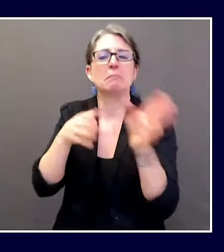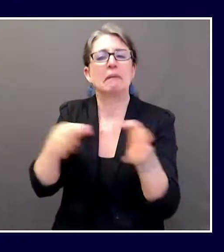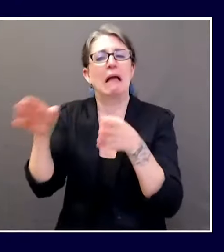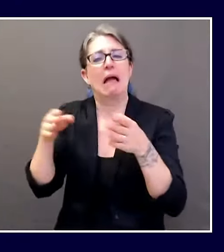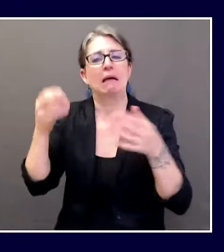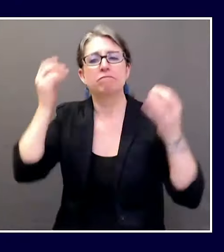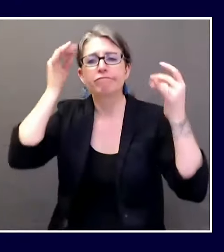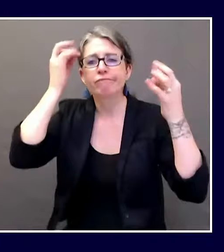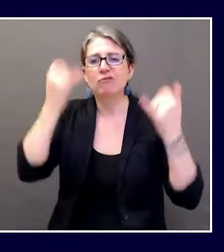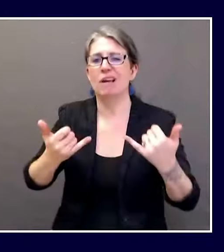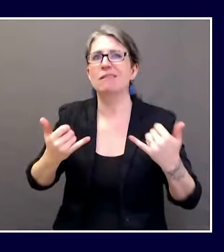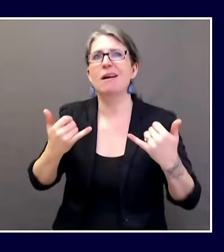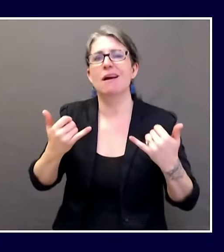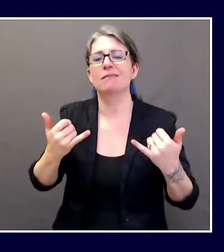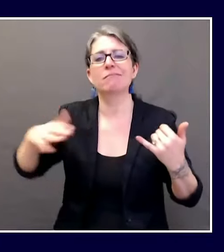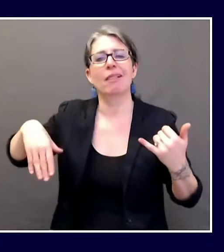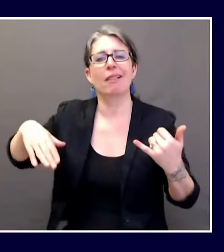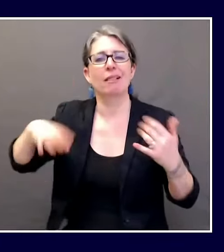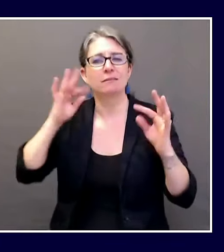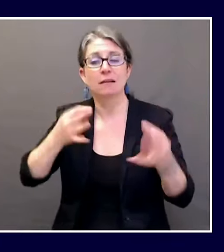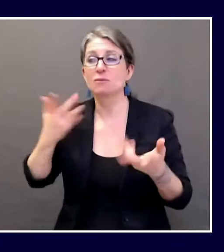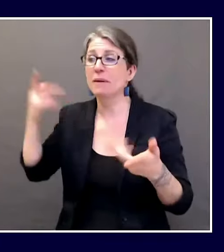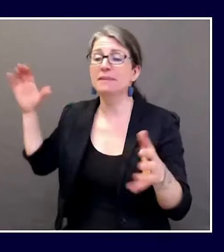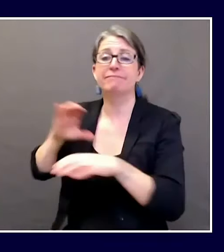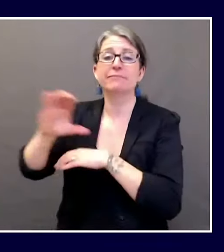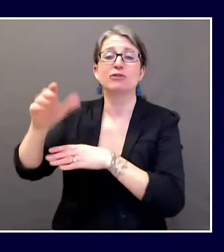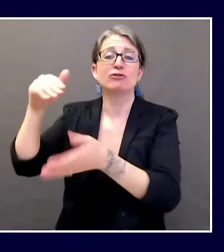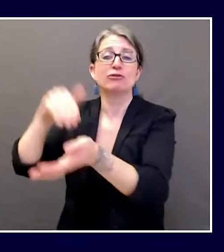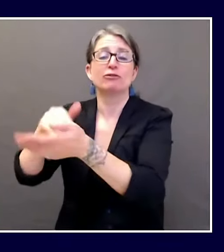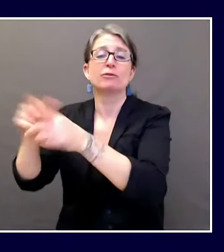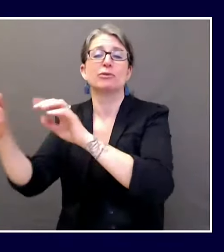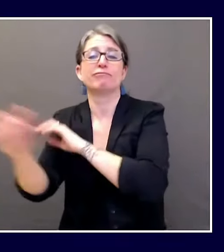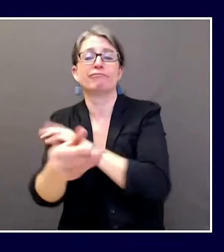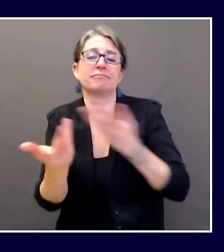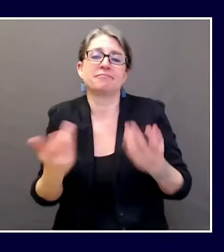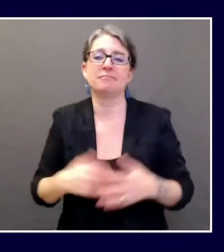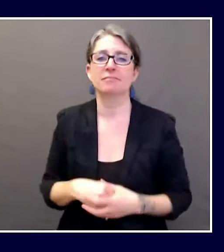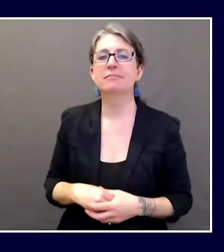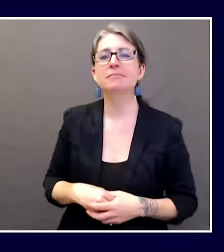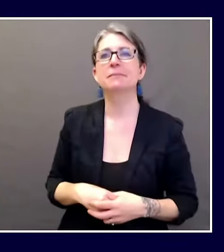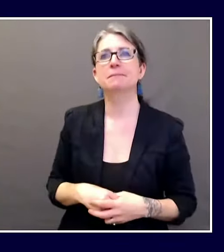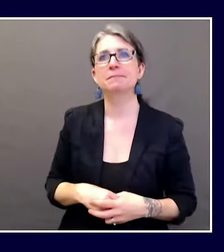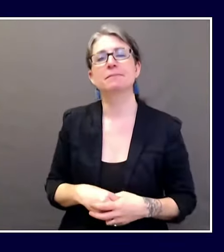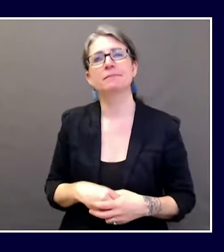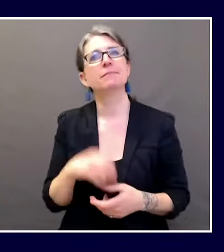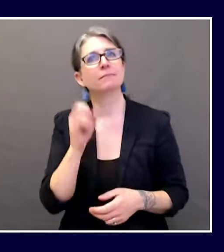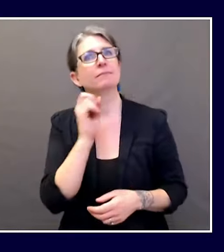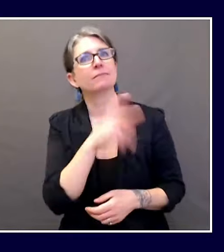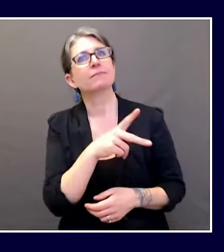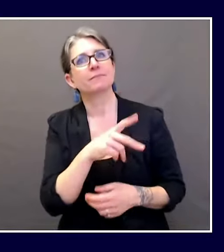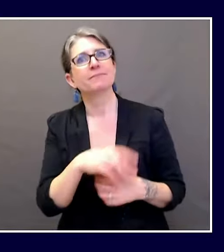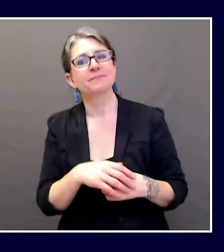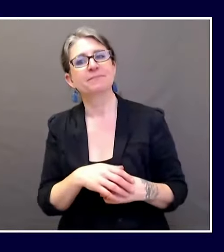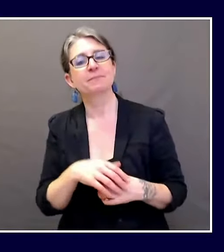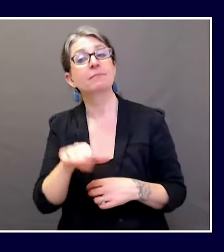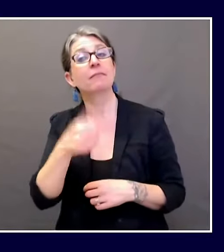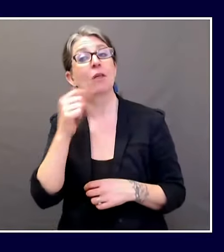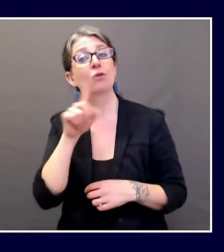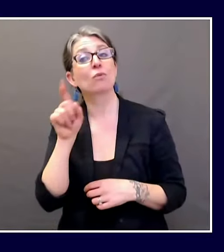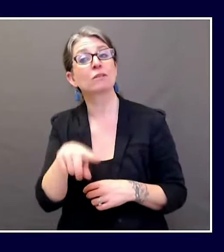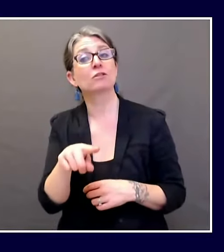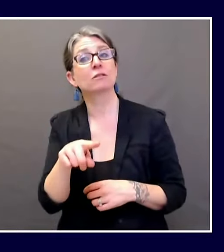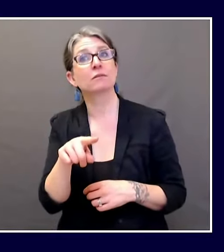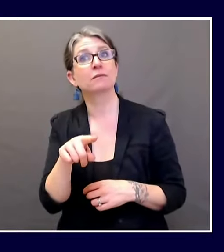December, there was a reduction in the contact tracing and case investigation that Maine CDC was able to do